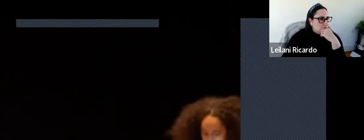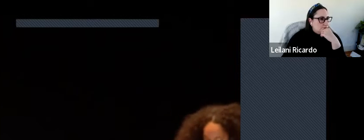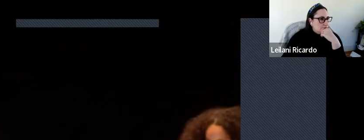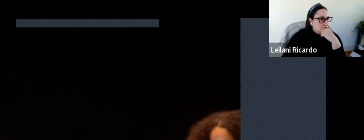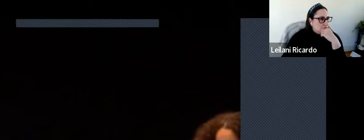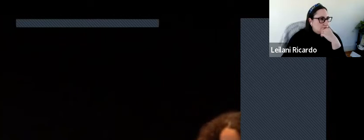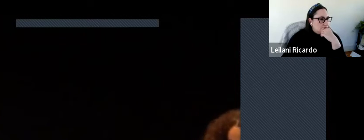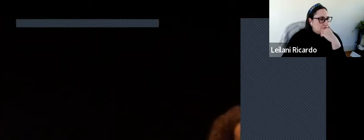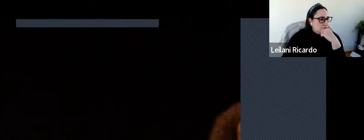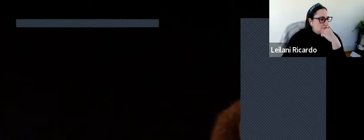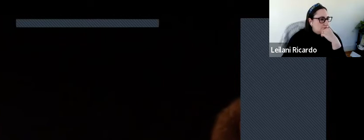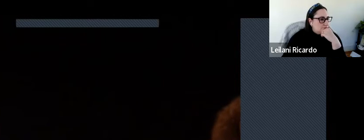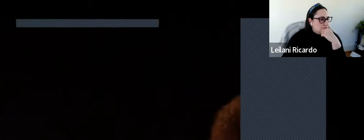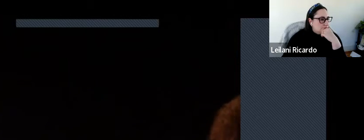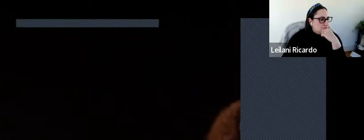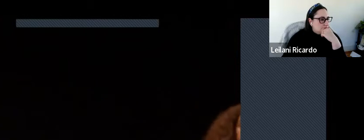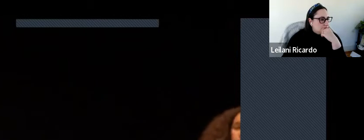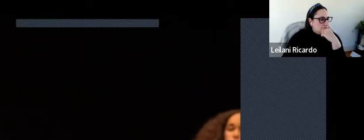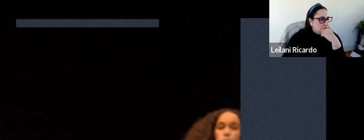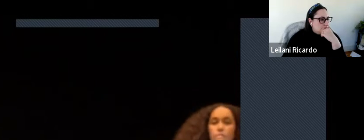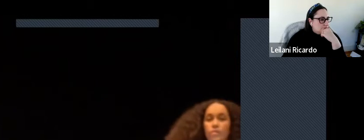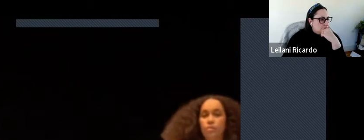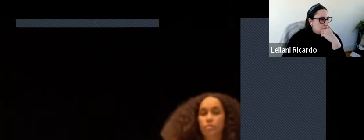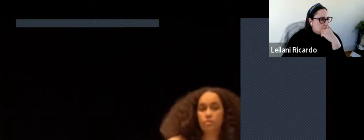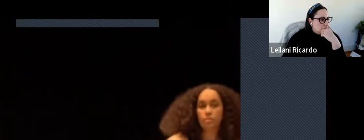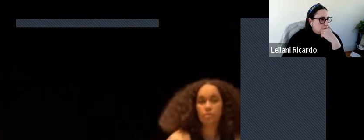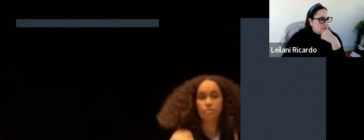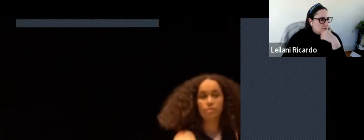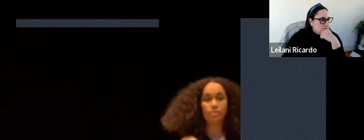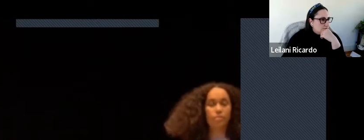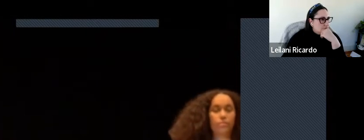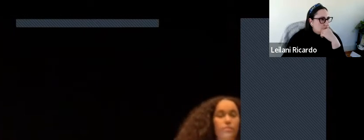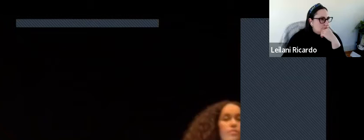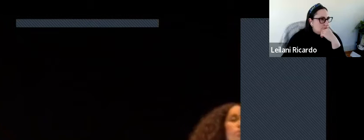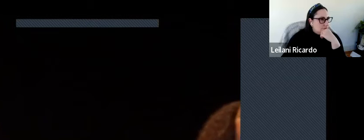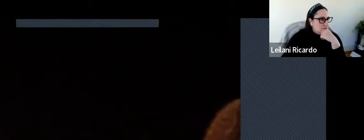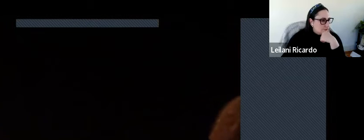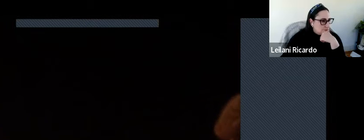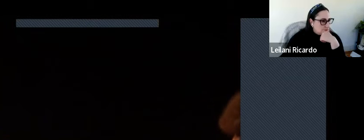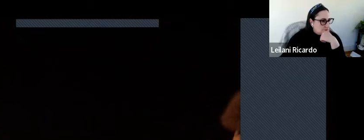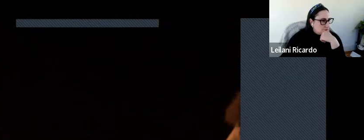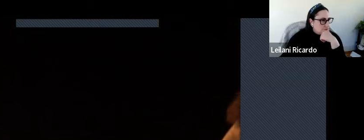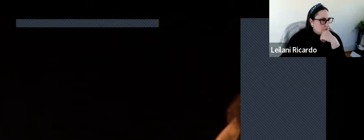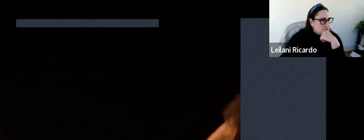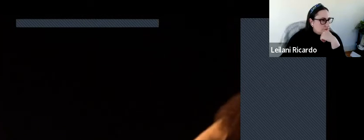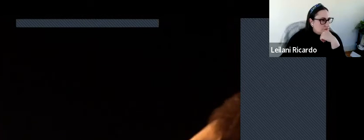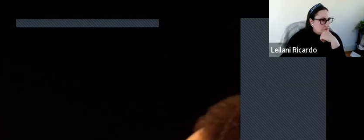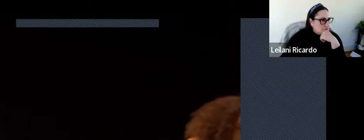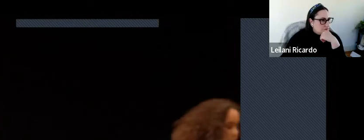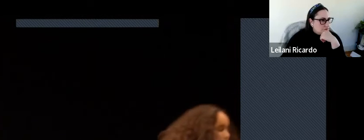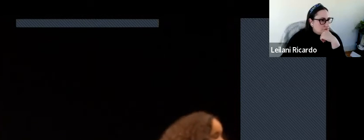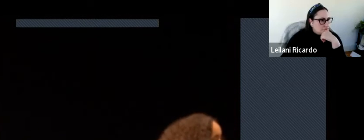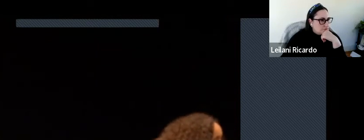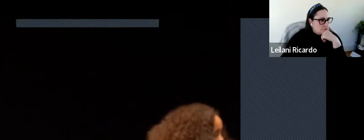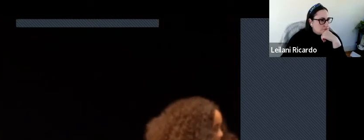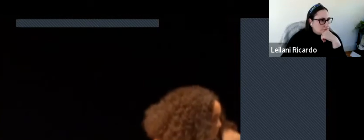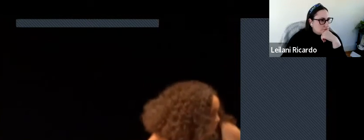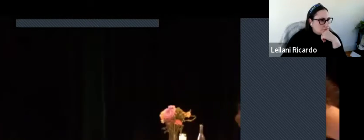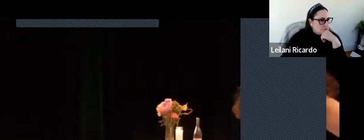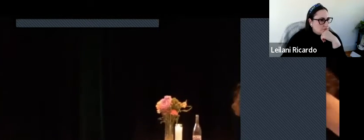other side. What matters most is shame and guilt do not belong to me.